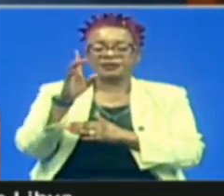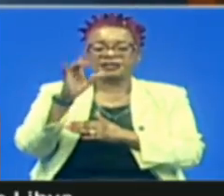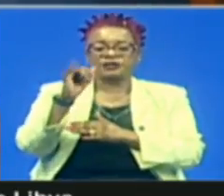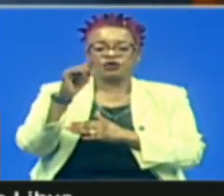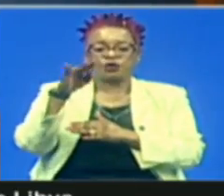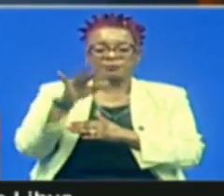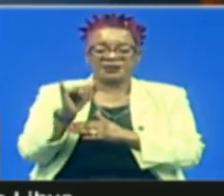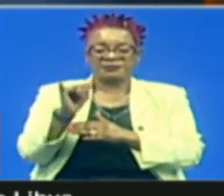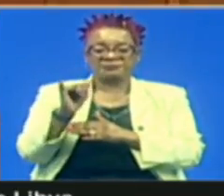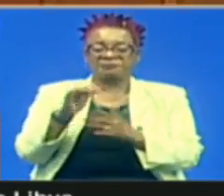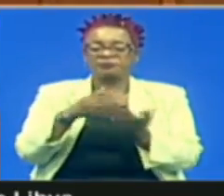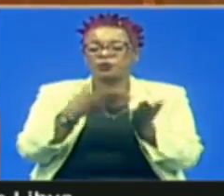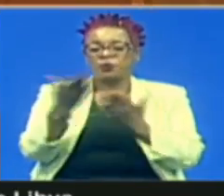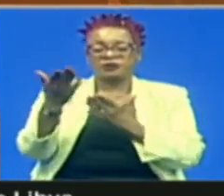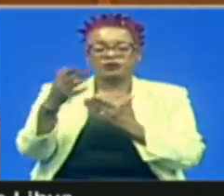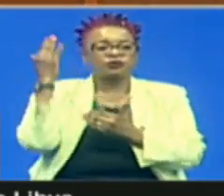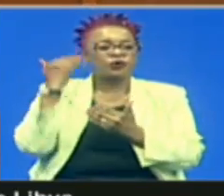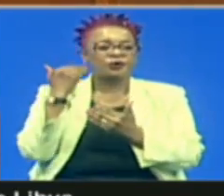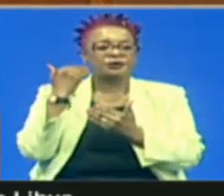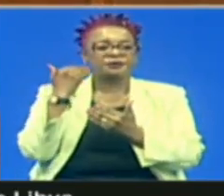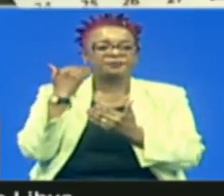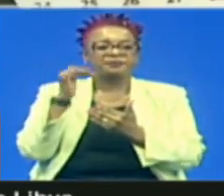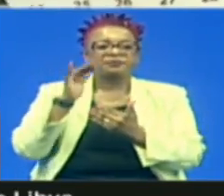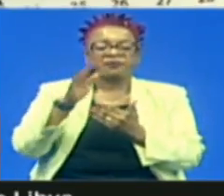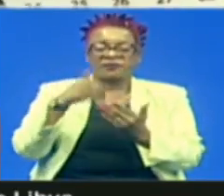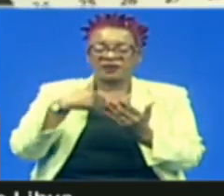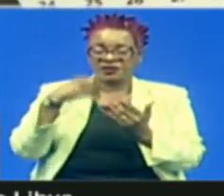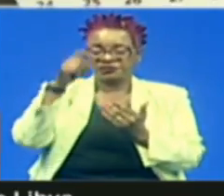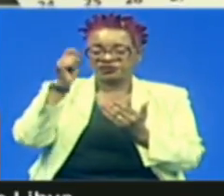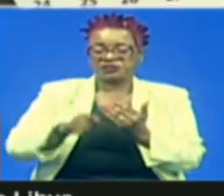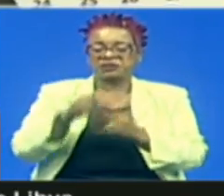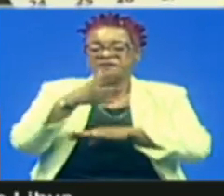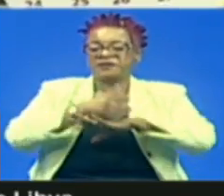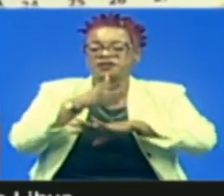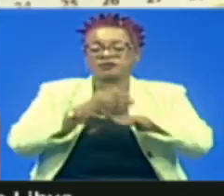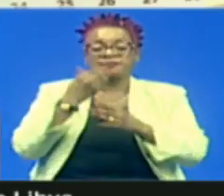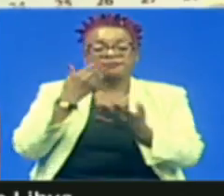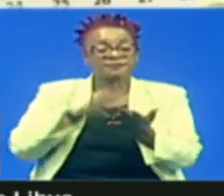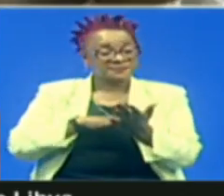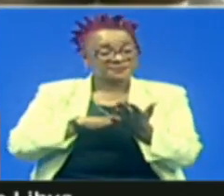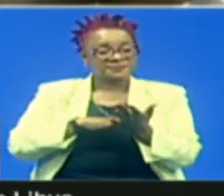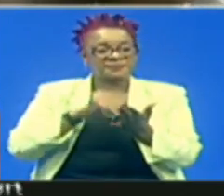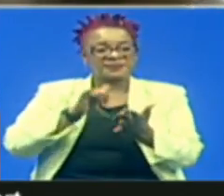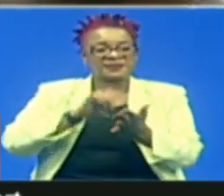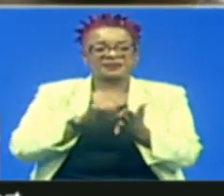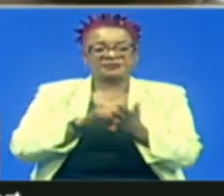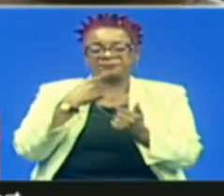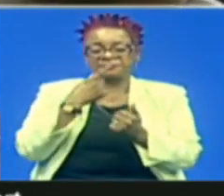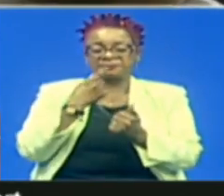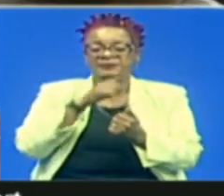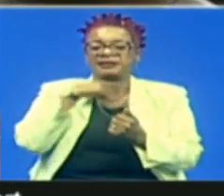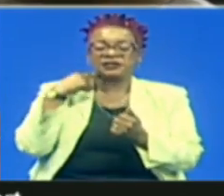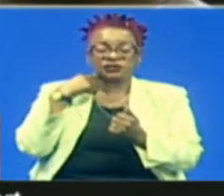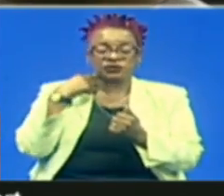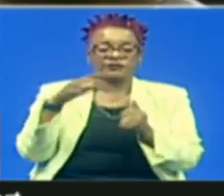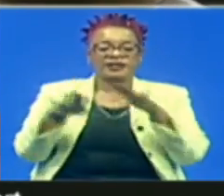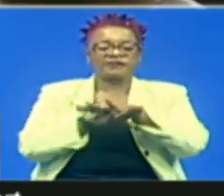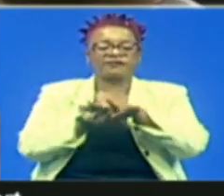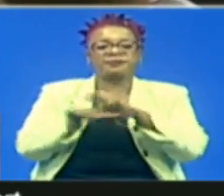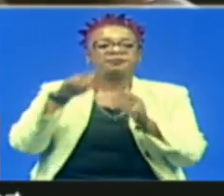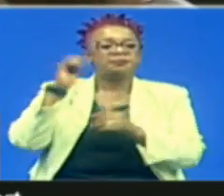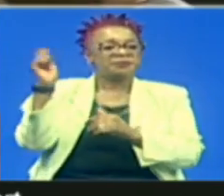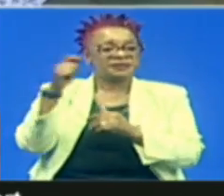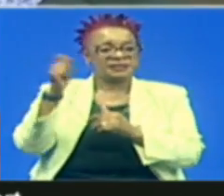finally arraigned today. Itumbi is facing charges of forging the letter alleging the assassination of Deputy President William